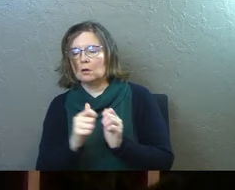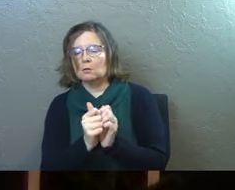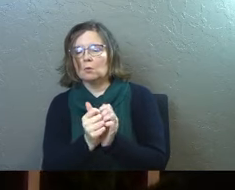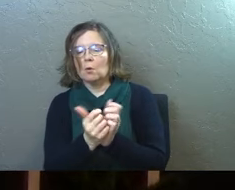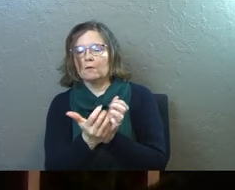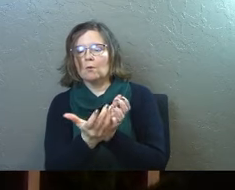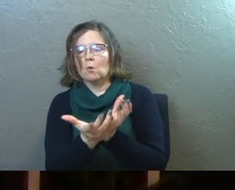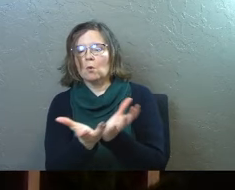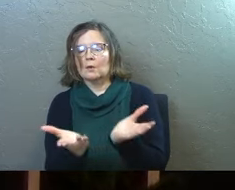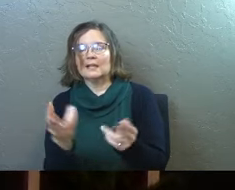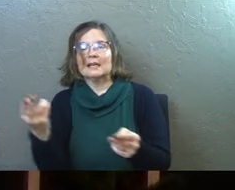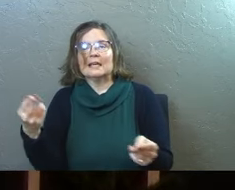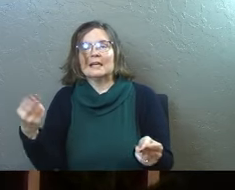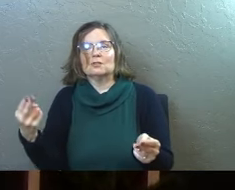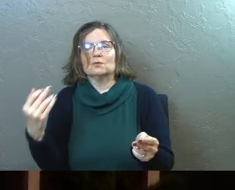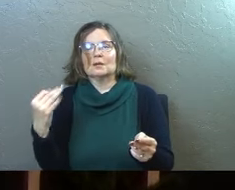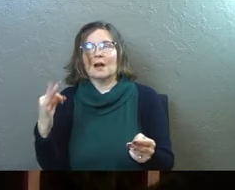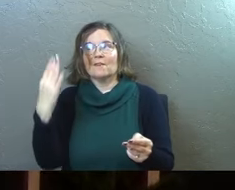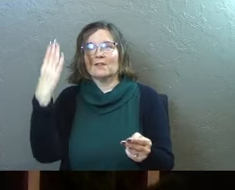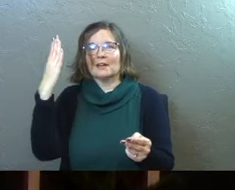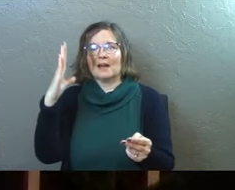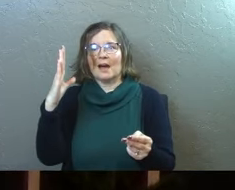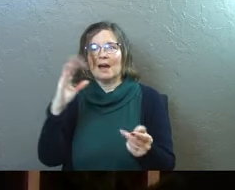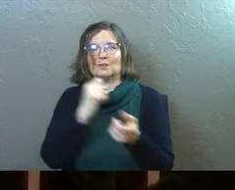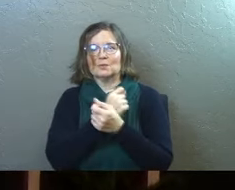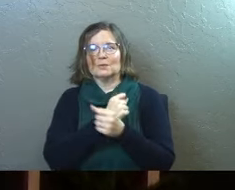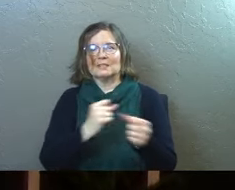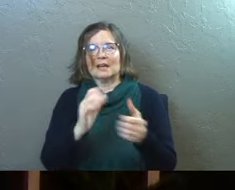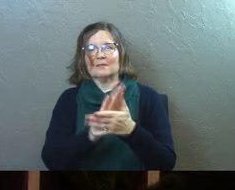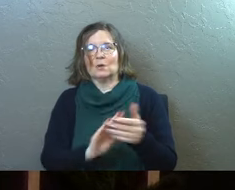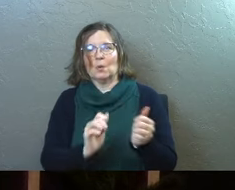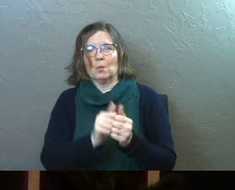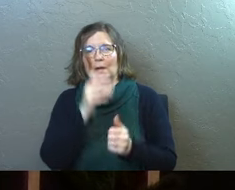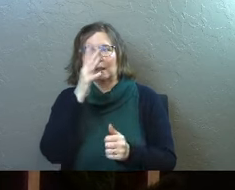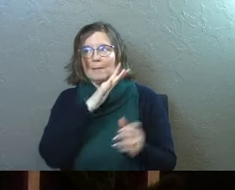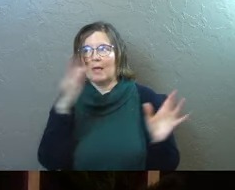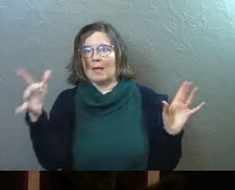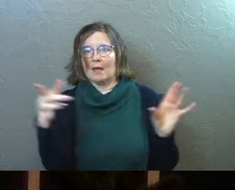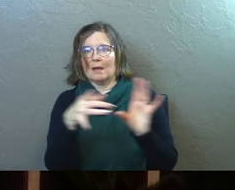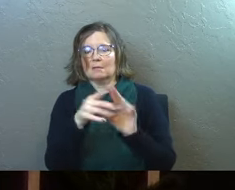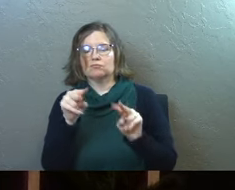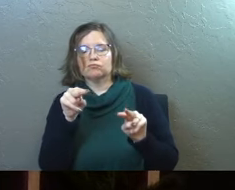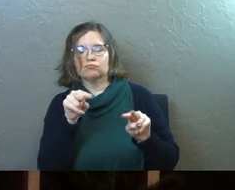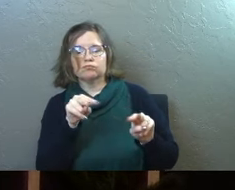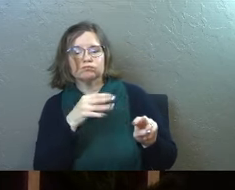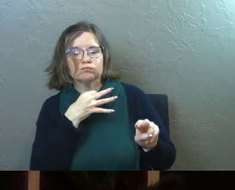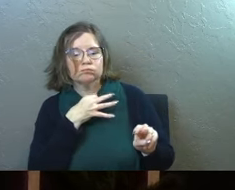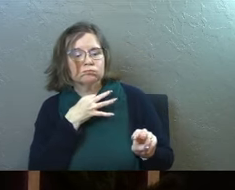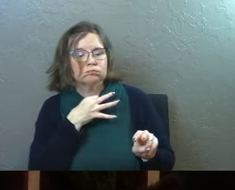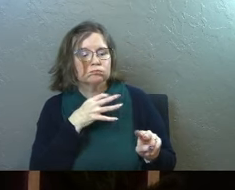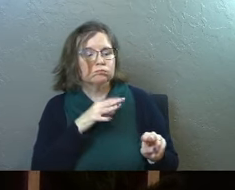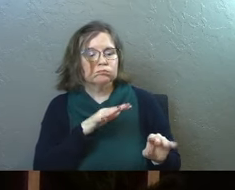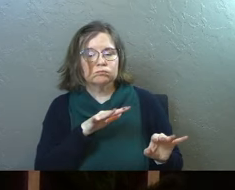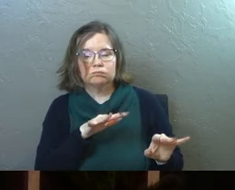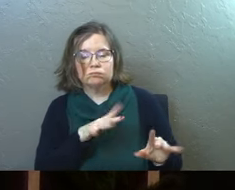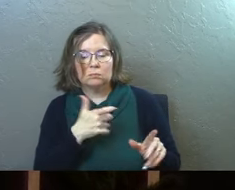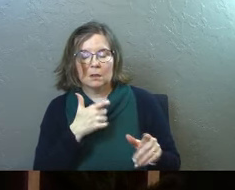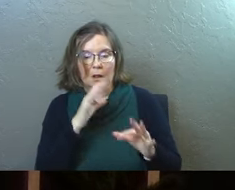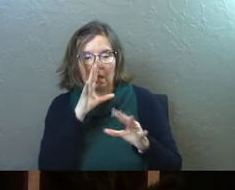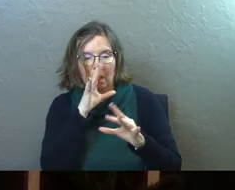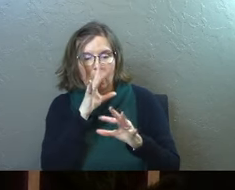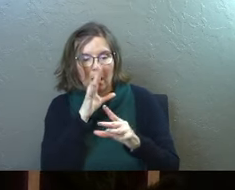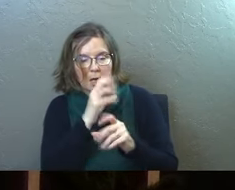history of, of God's redemption story with mankind. They're curious. They're